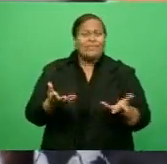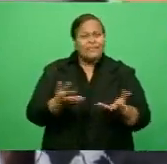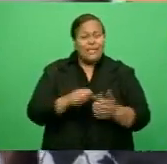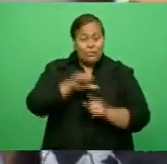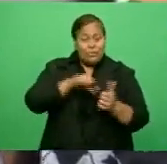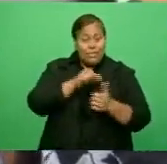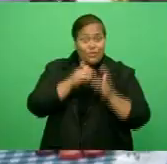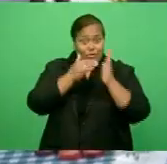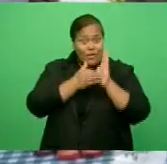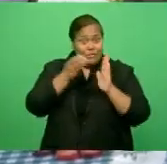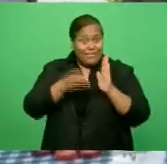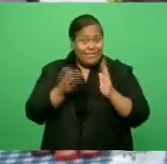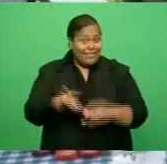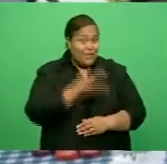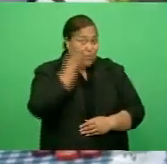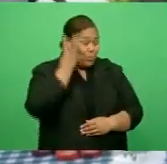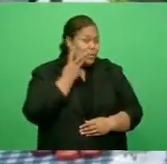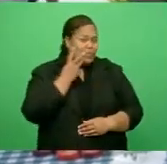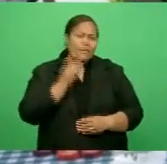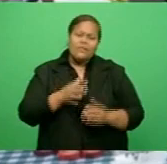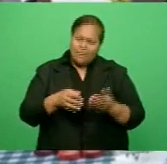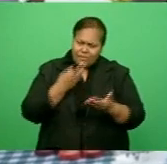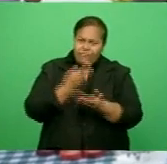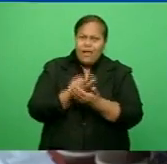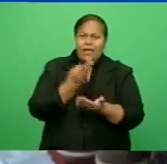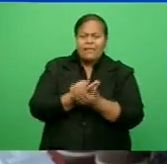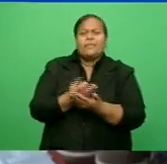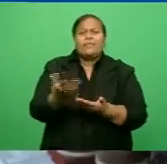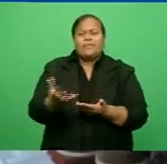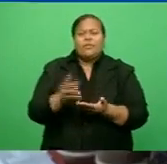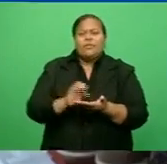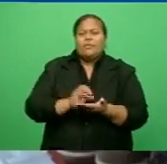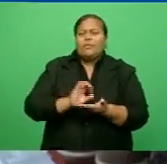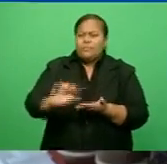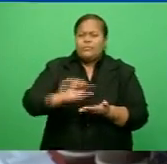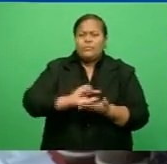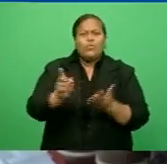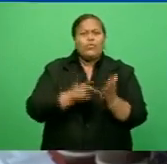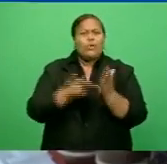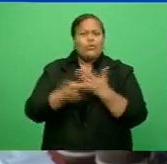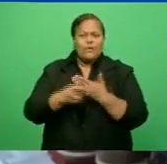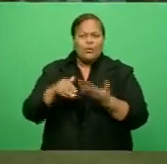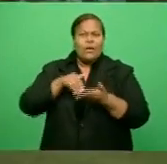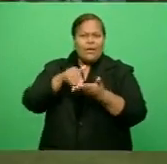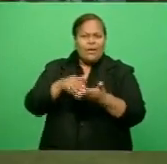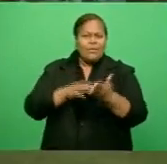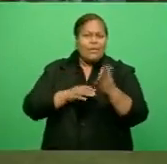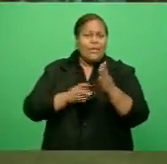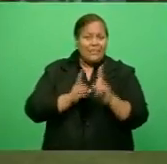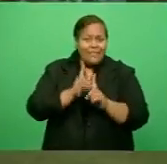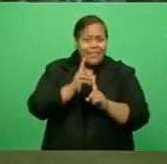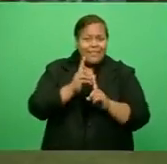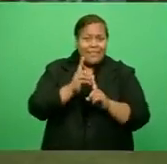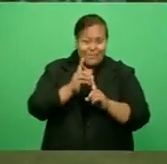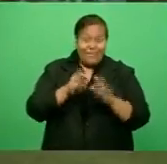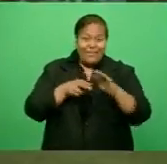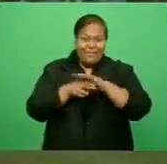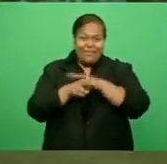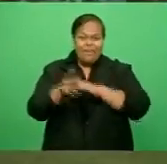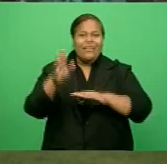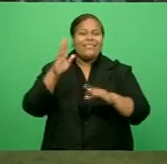they are also raising funds to finance some of the projects they have planned to help develop Navua town. We are thinking of